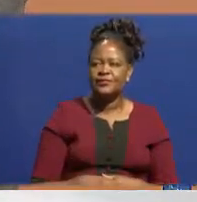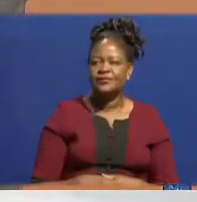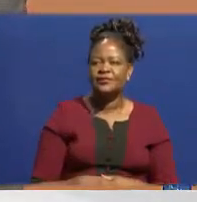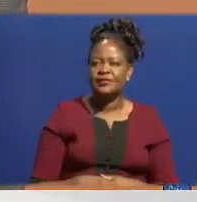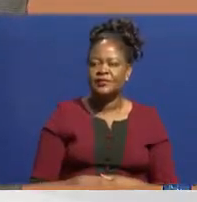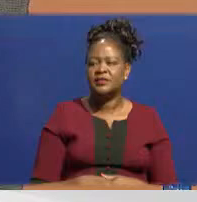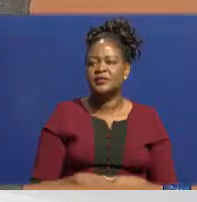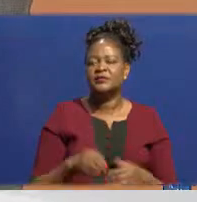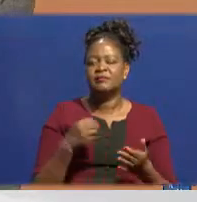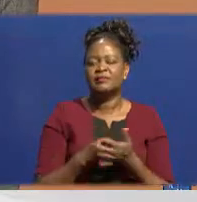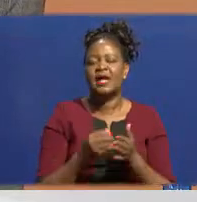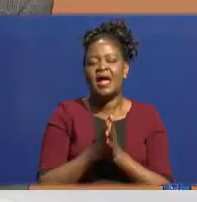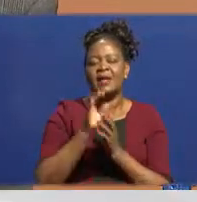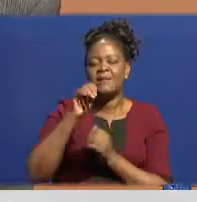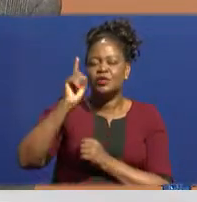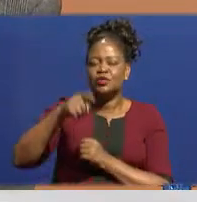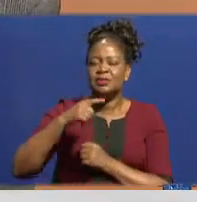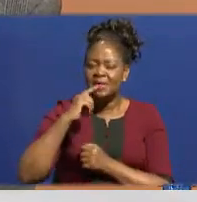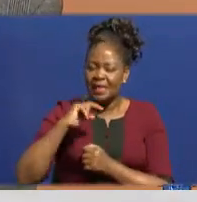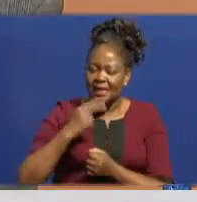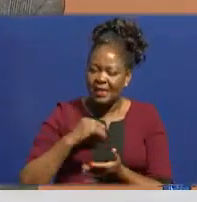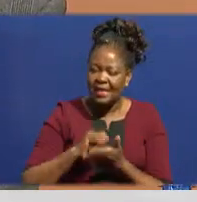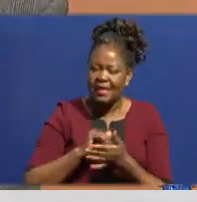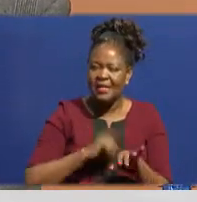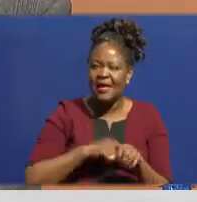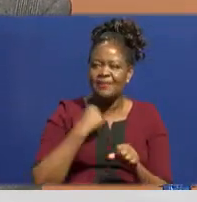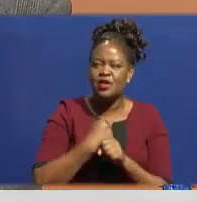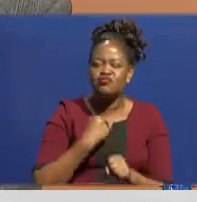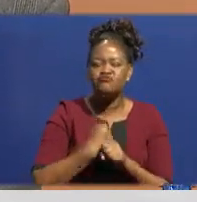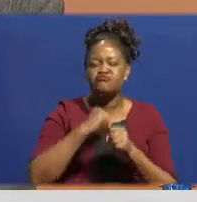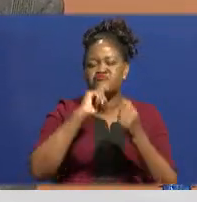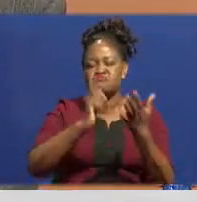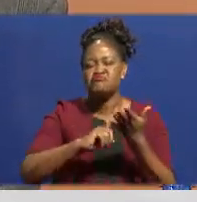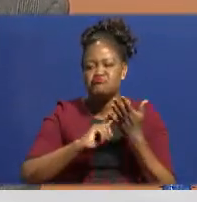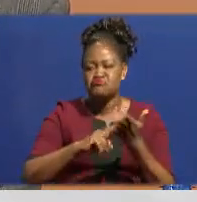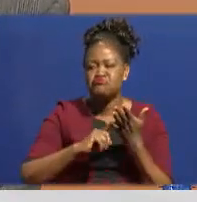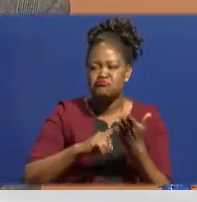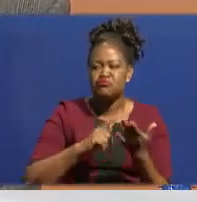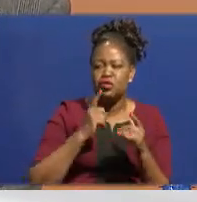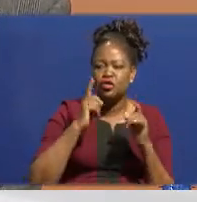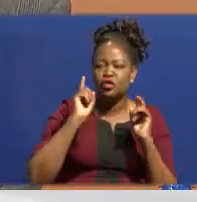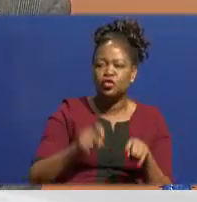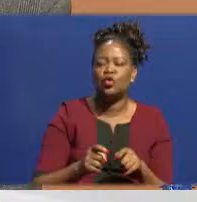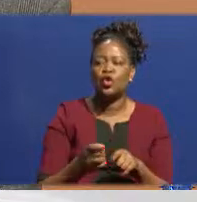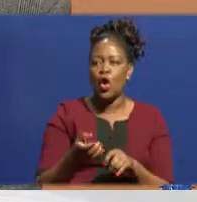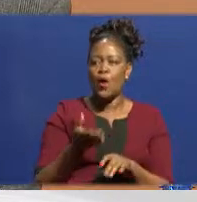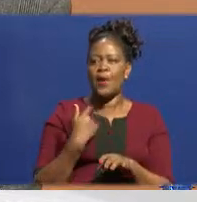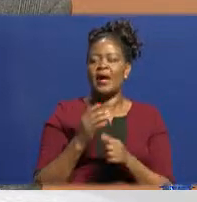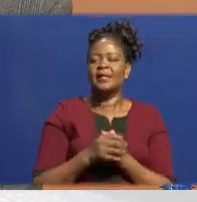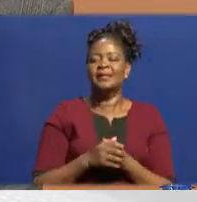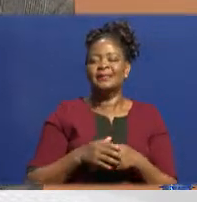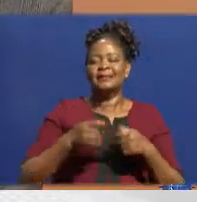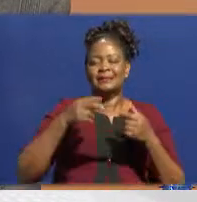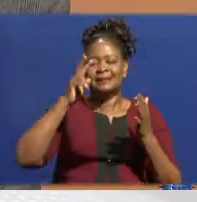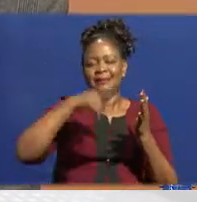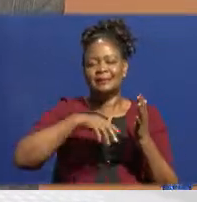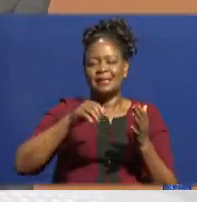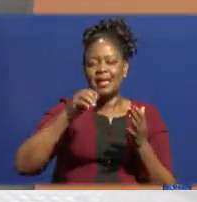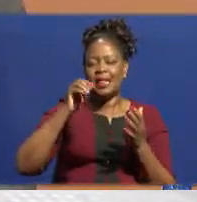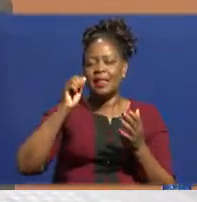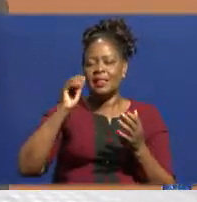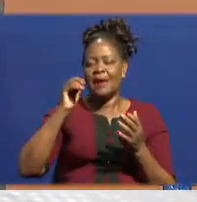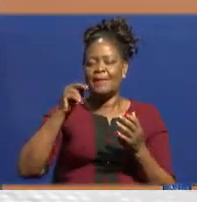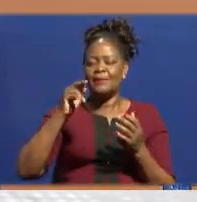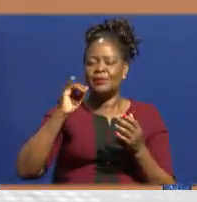and Mushimua should tell us here that when they do their deliberations, we should go back and read the Abuja Declaration and put some money in